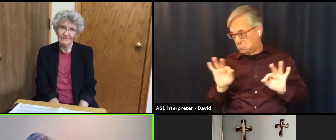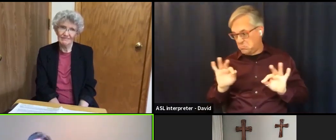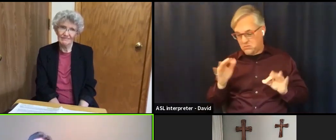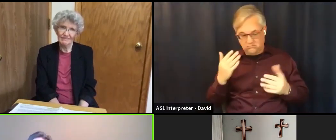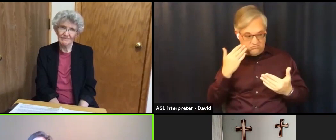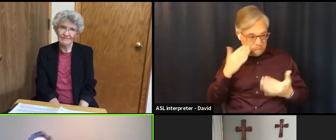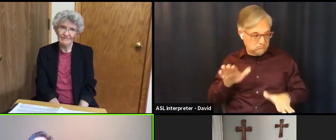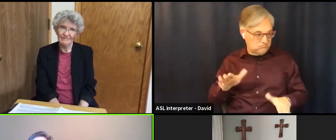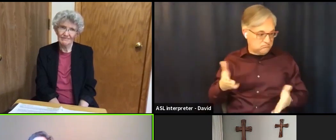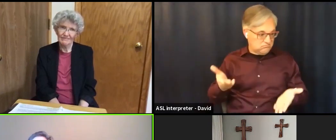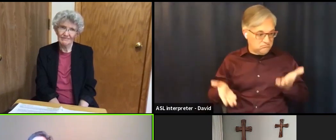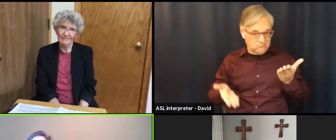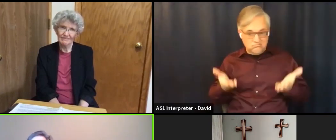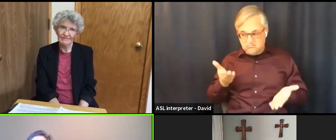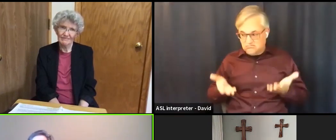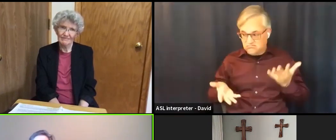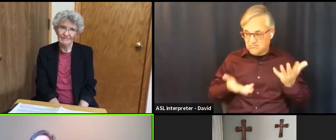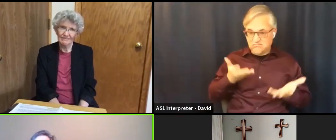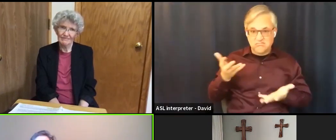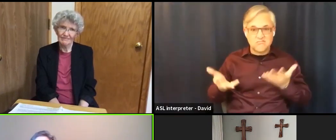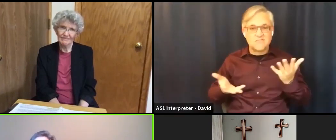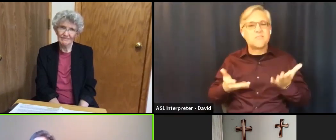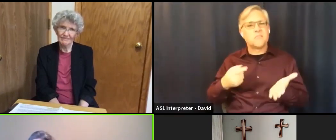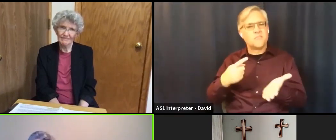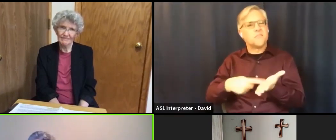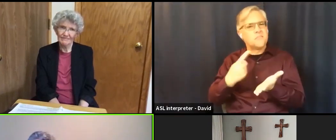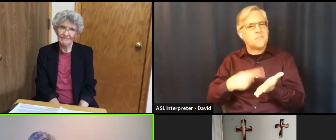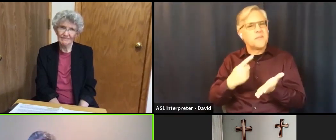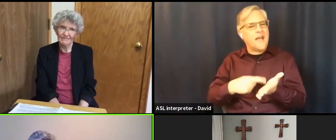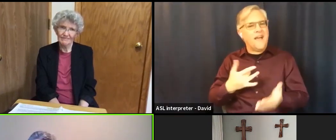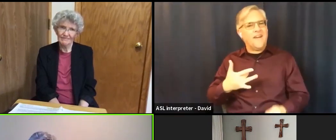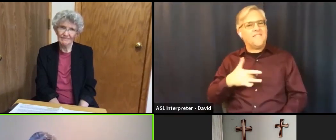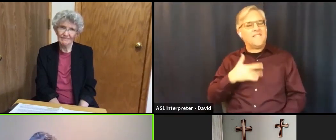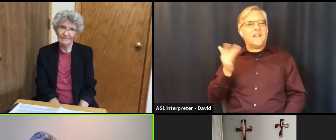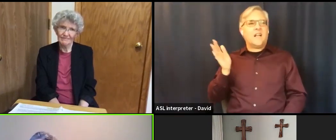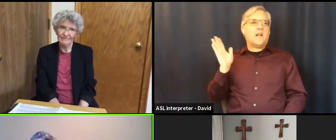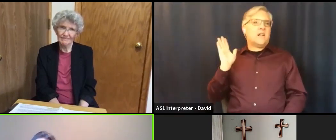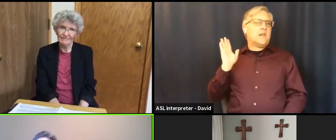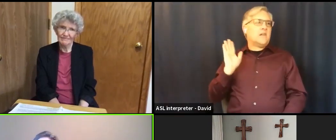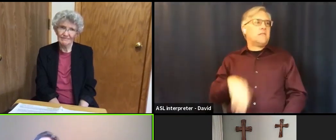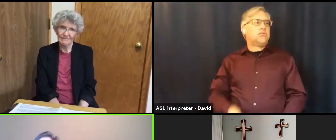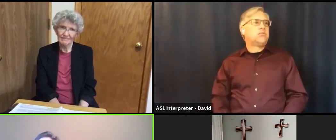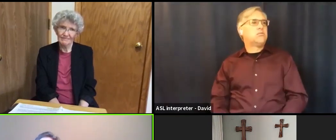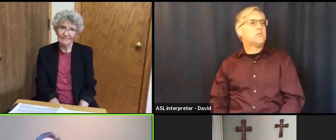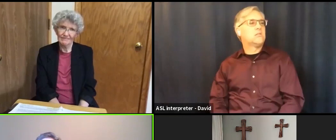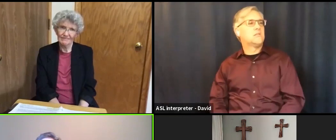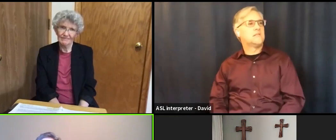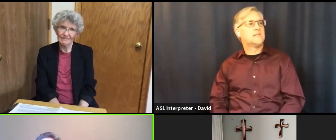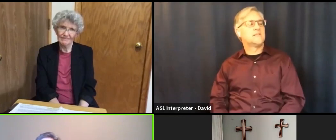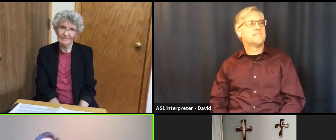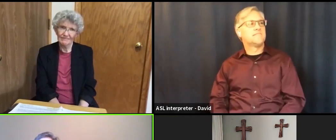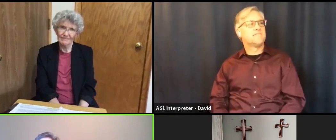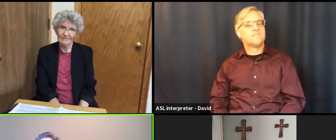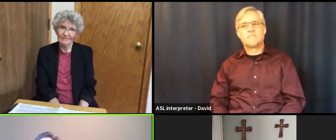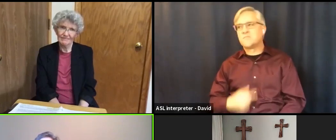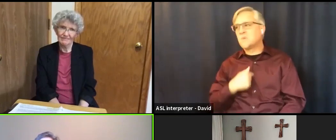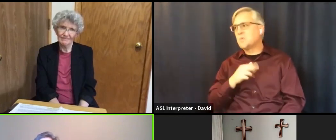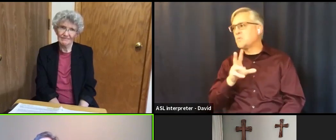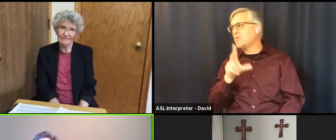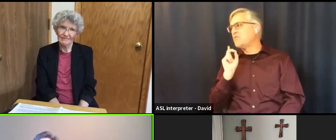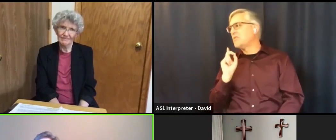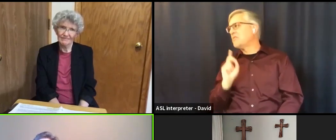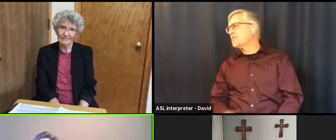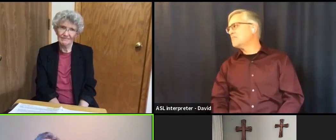And sometimes it feels so much easier just to withdraw and go back to our old ways